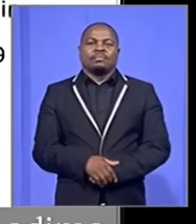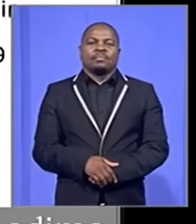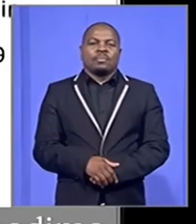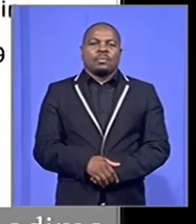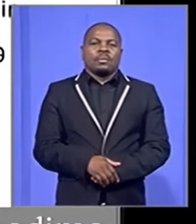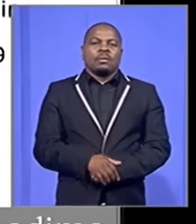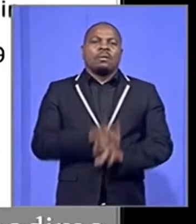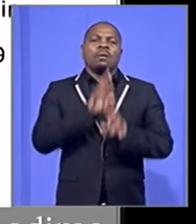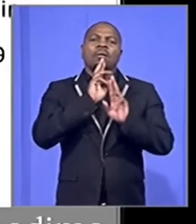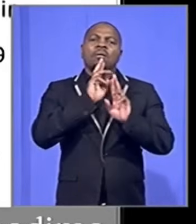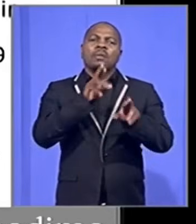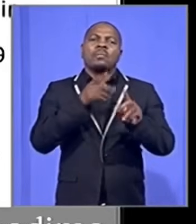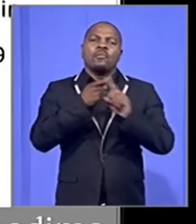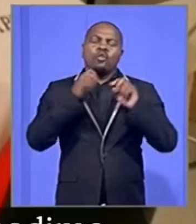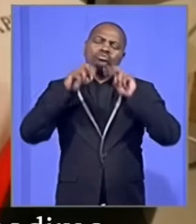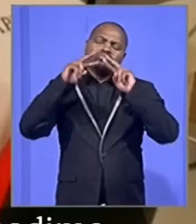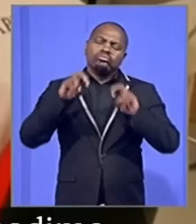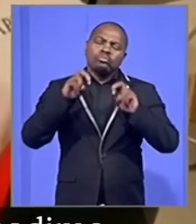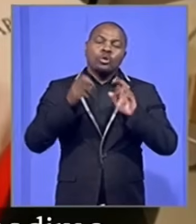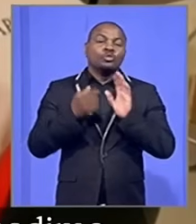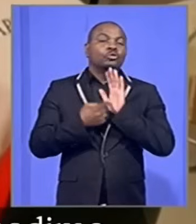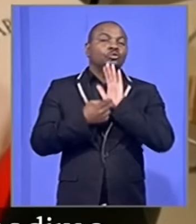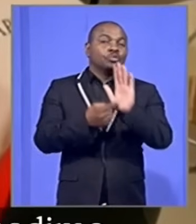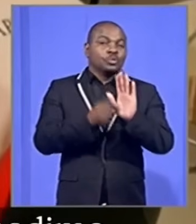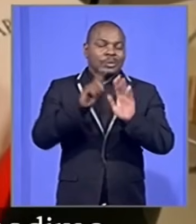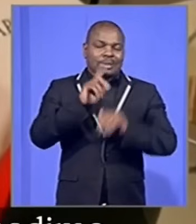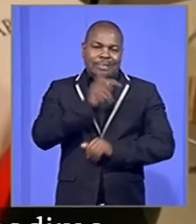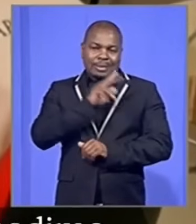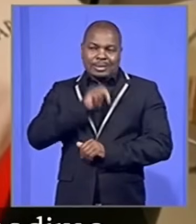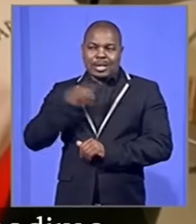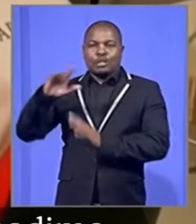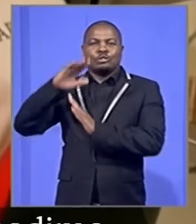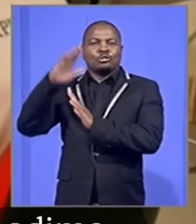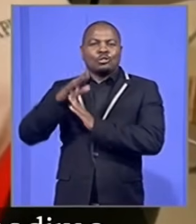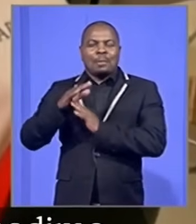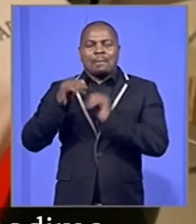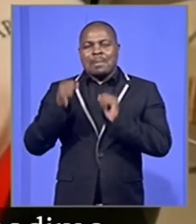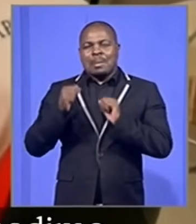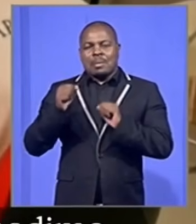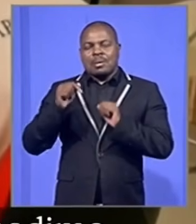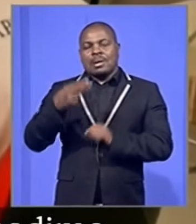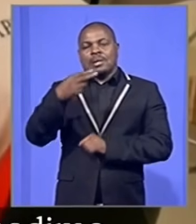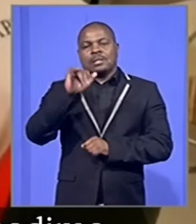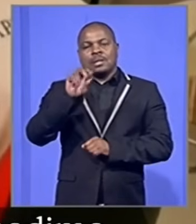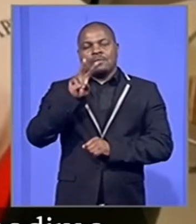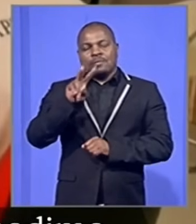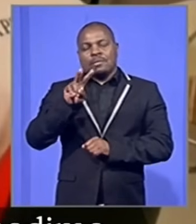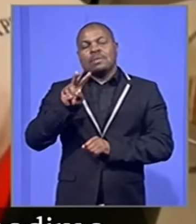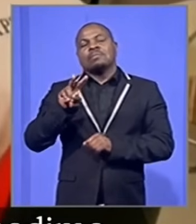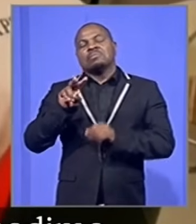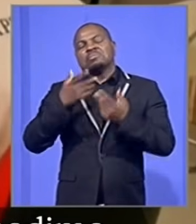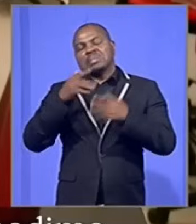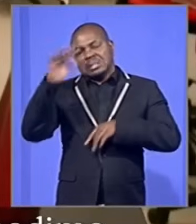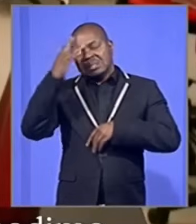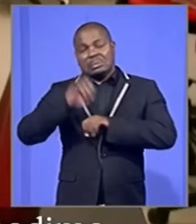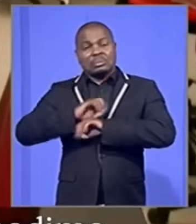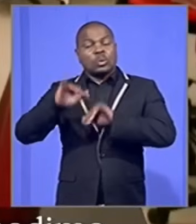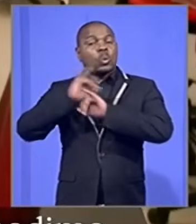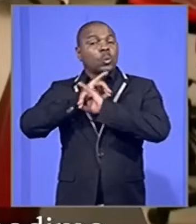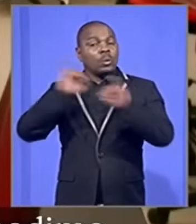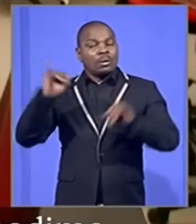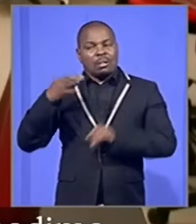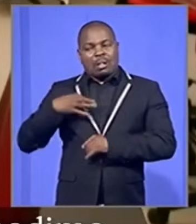Pego ya dinyakishisho e bontsha gore KwaZulu-Natal di goga pele ka diphetetšo tša twatši ya HIV kudu go banenyana bao